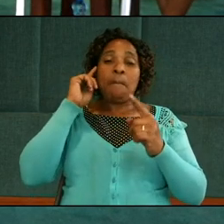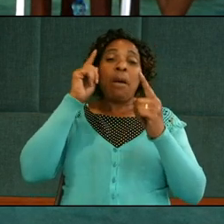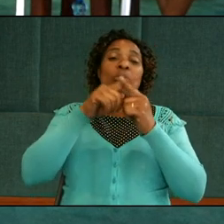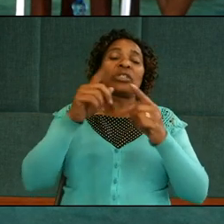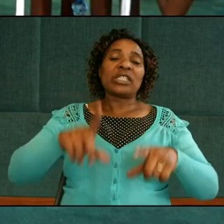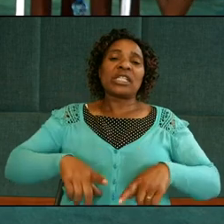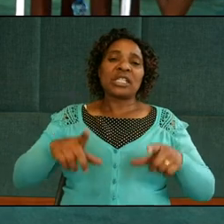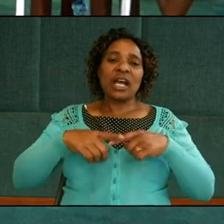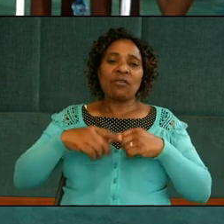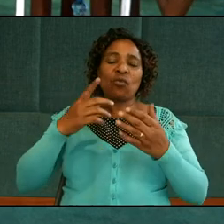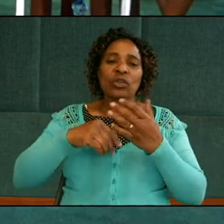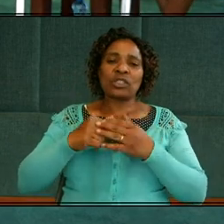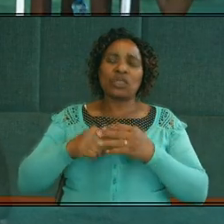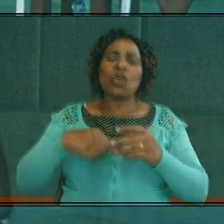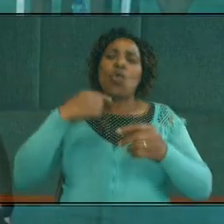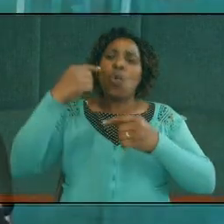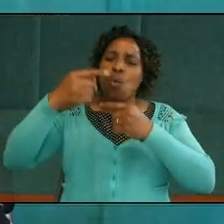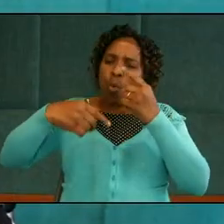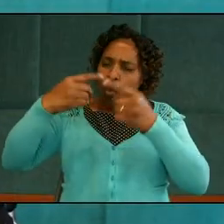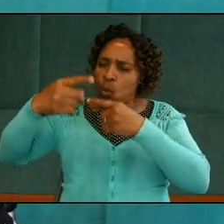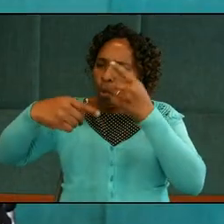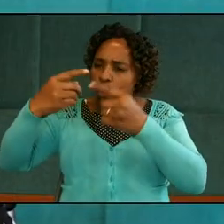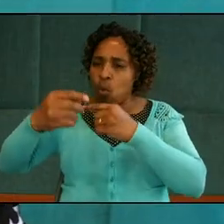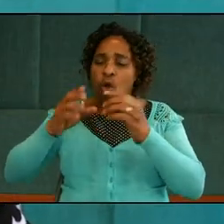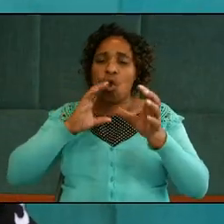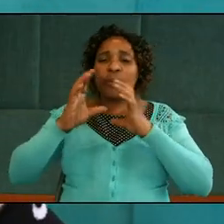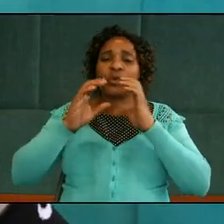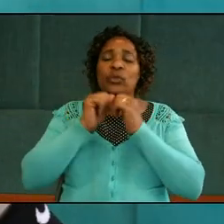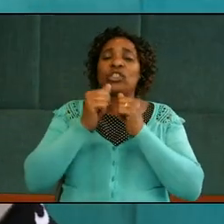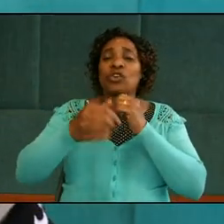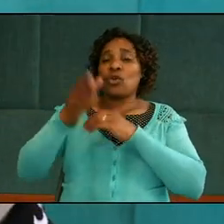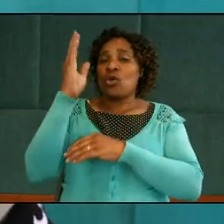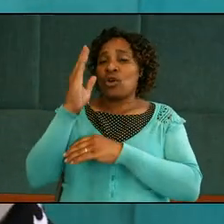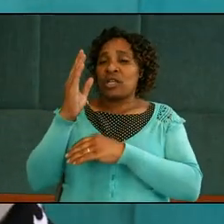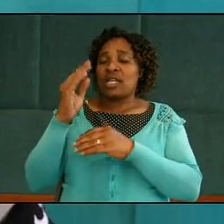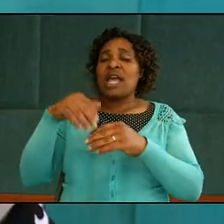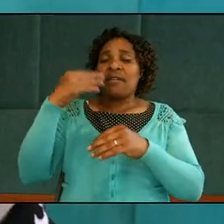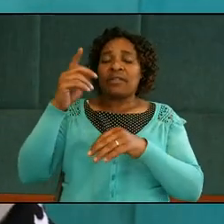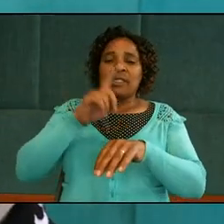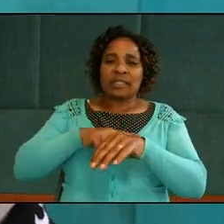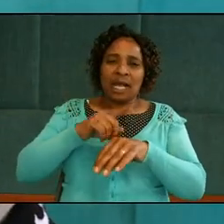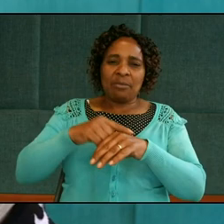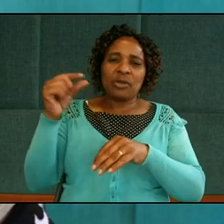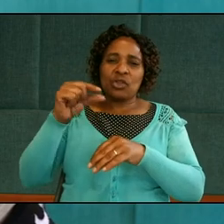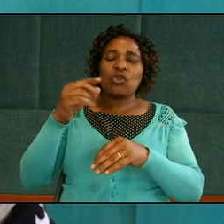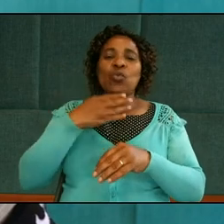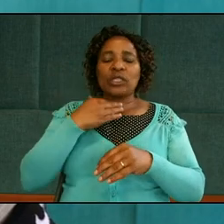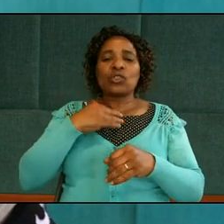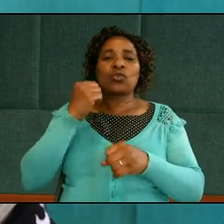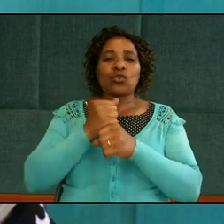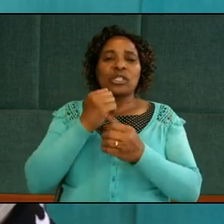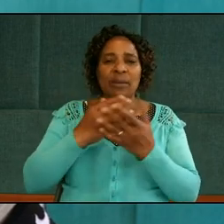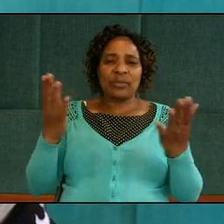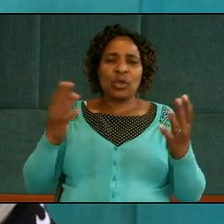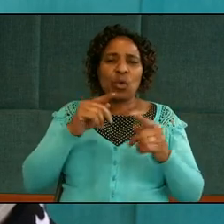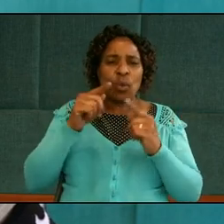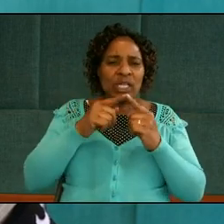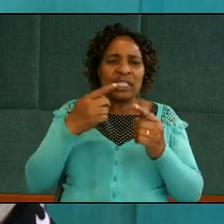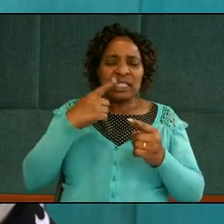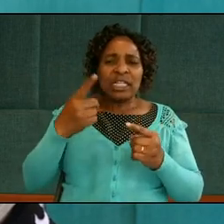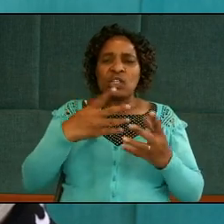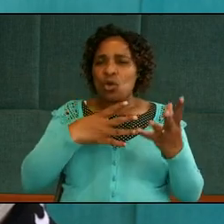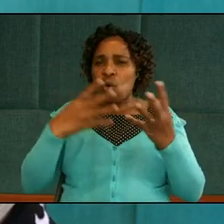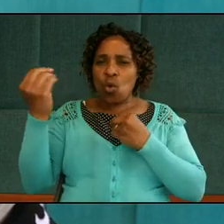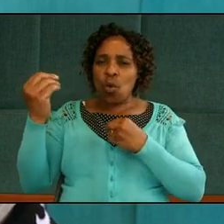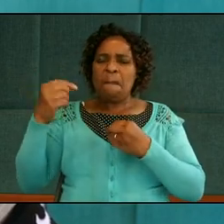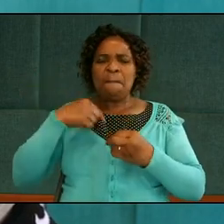is constant communication with God. And you see this with Gideon. Every time God told him to do something, when he said go, he said,